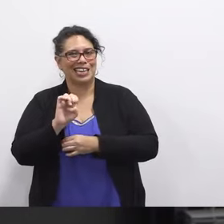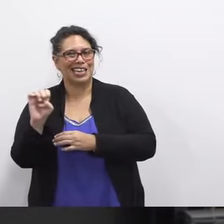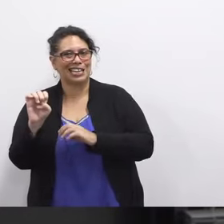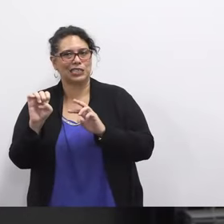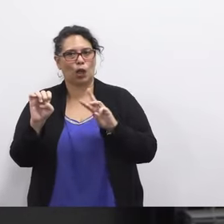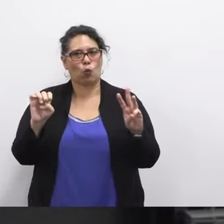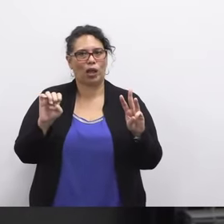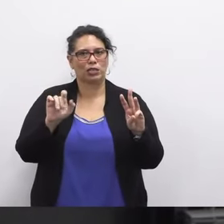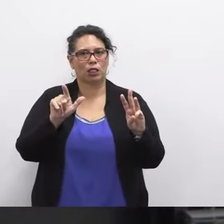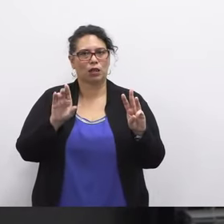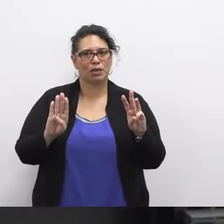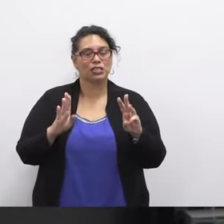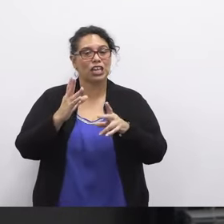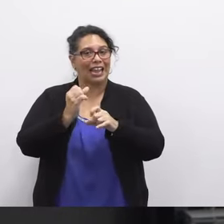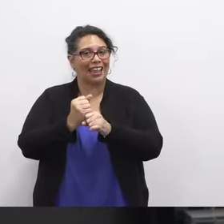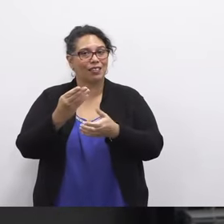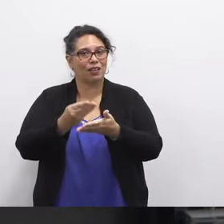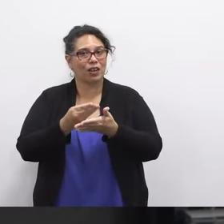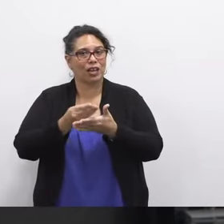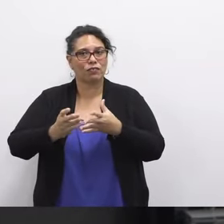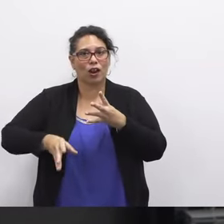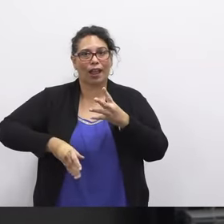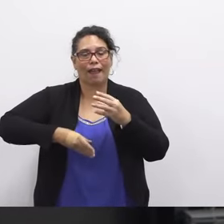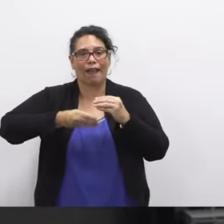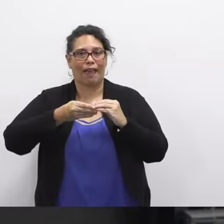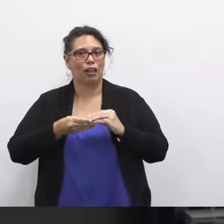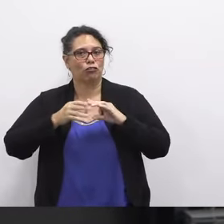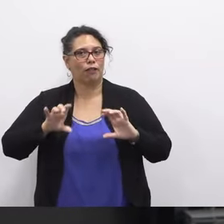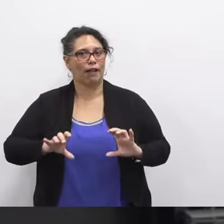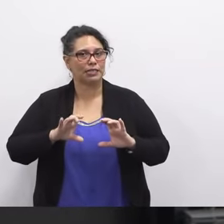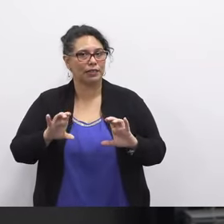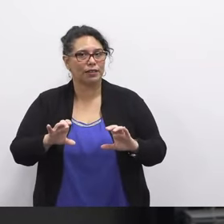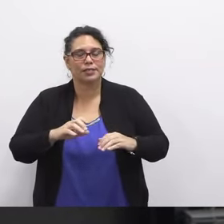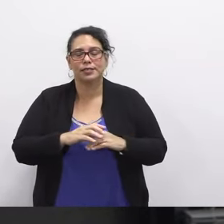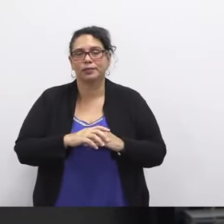to get some of these funds for extracurricular activities.